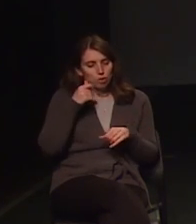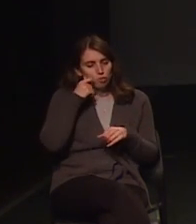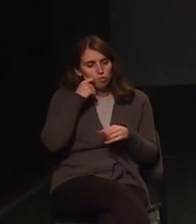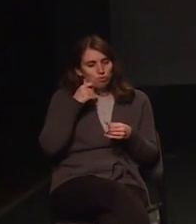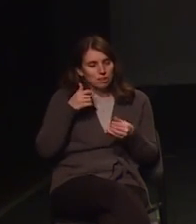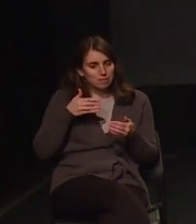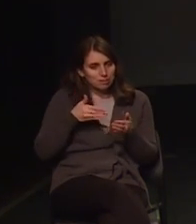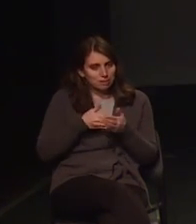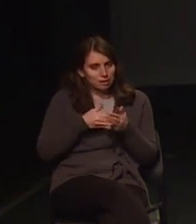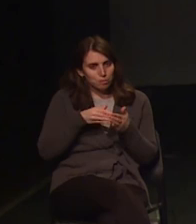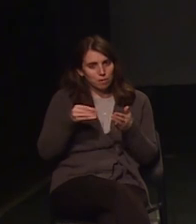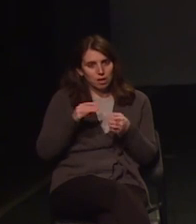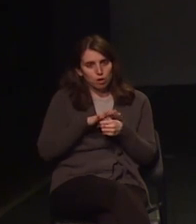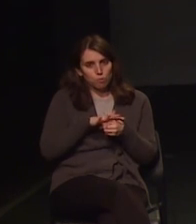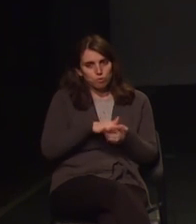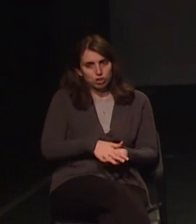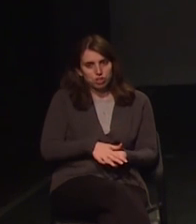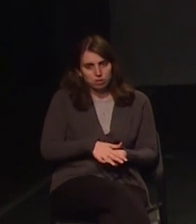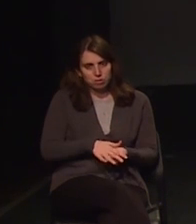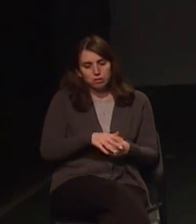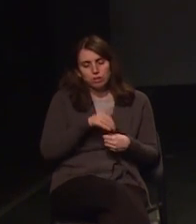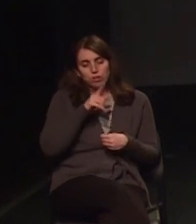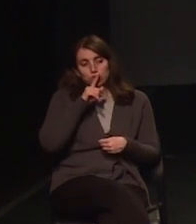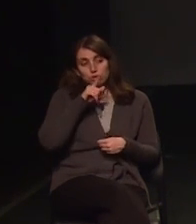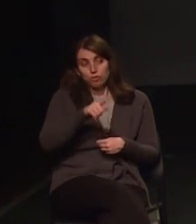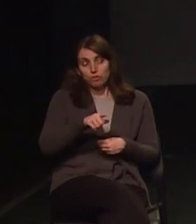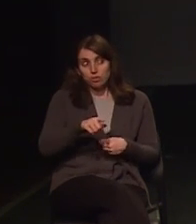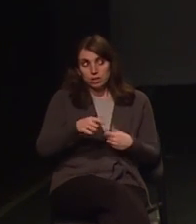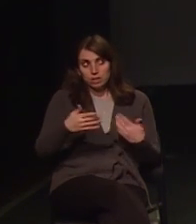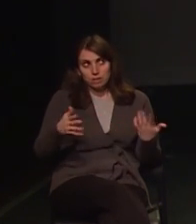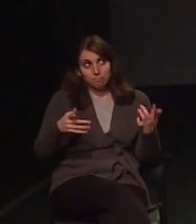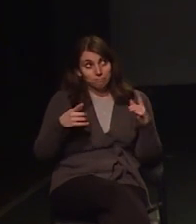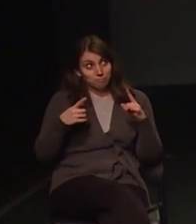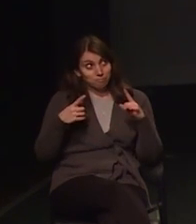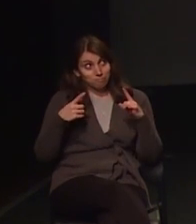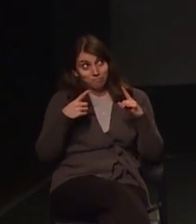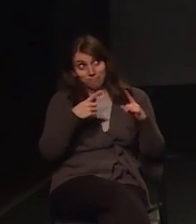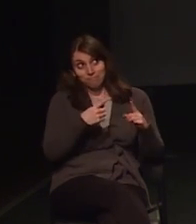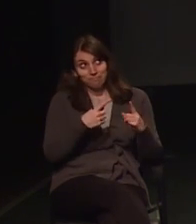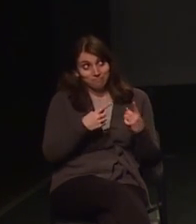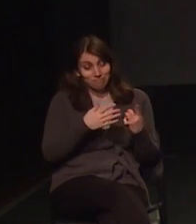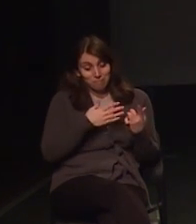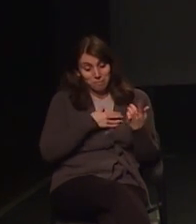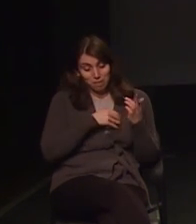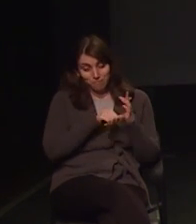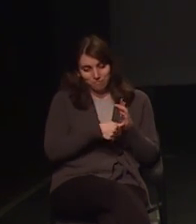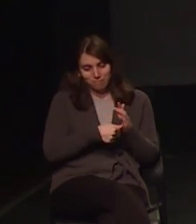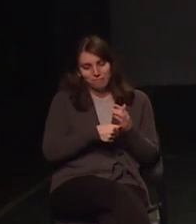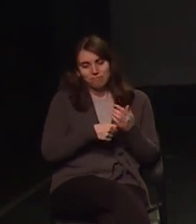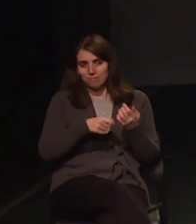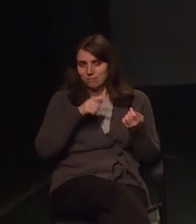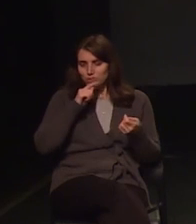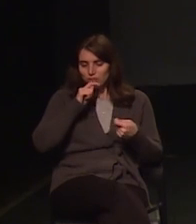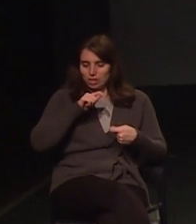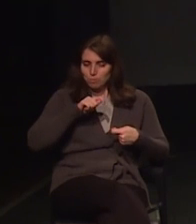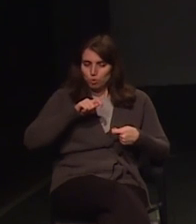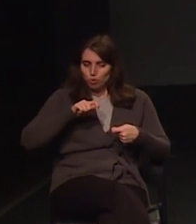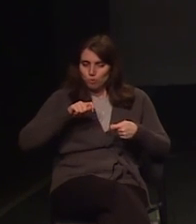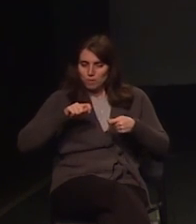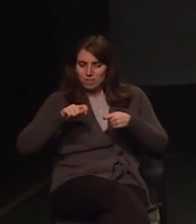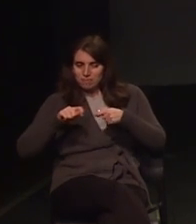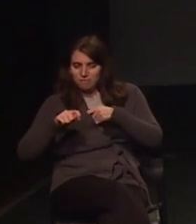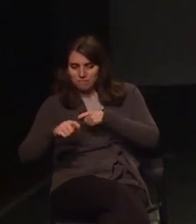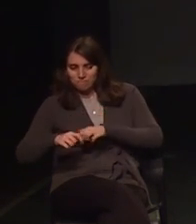very clear analysis that connects to justice movements. I think we are in the midst of a movement, and what we're seeing looks a lot like organizing within the philanthropy field